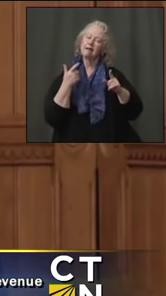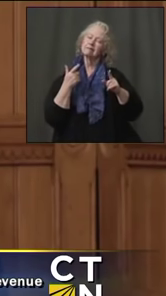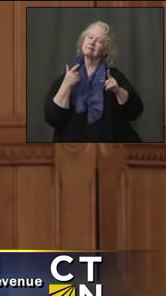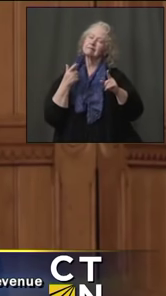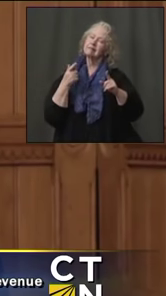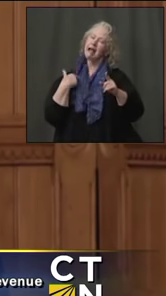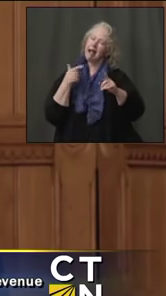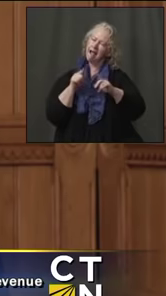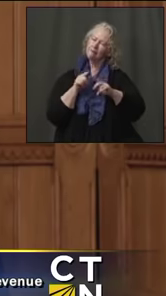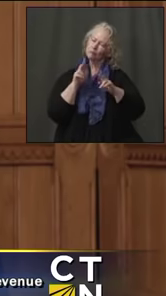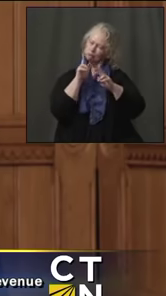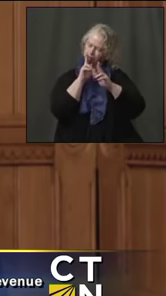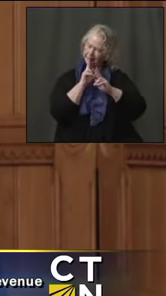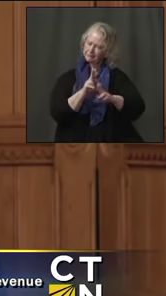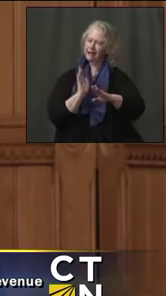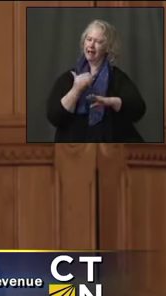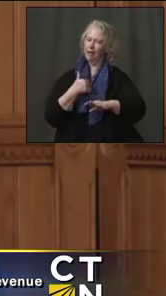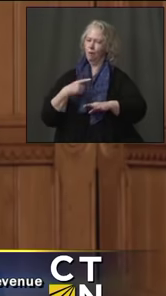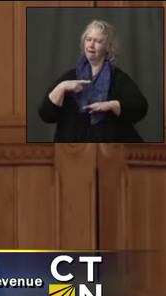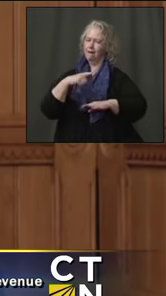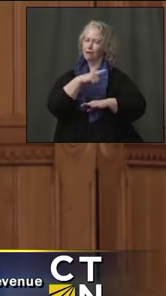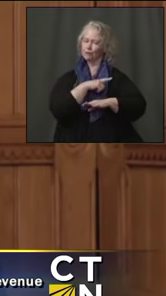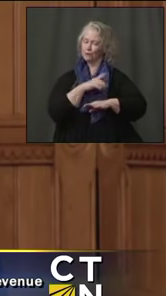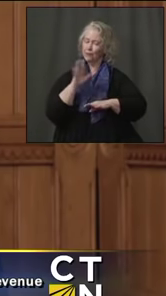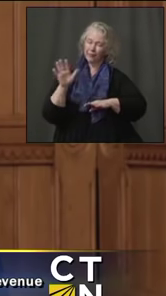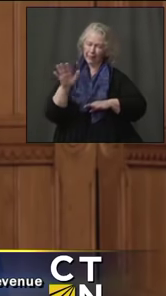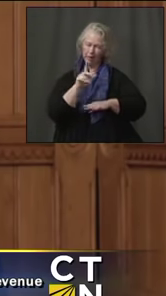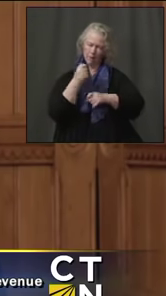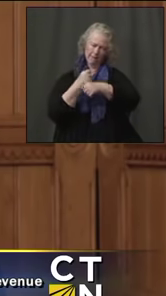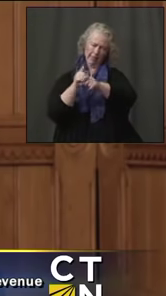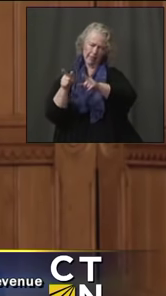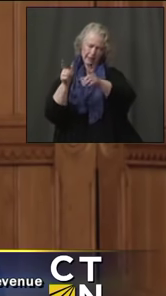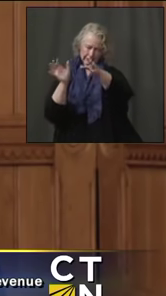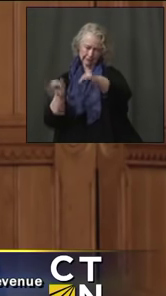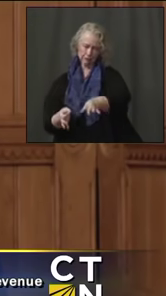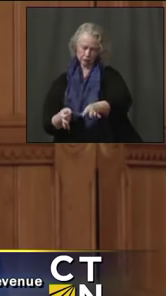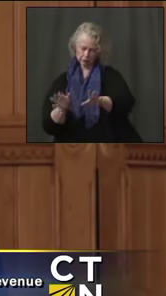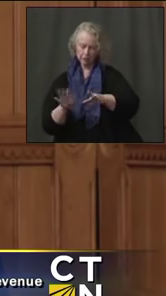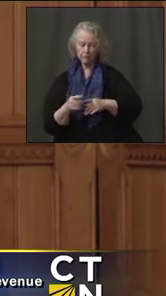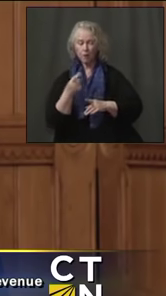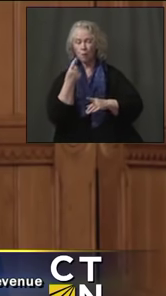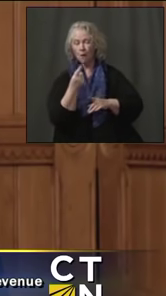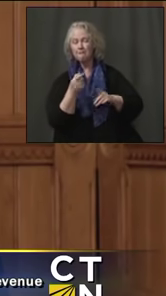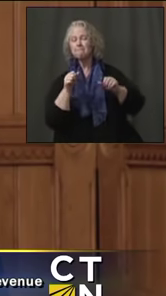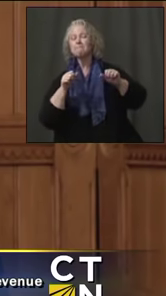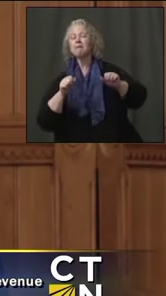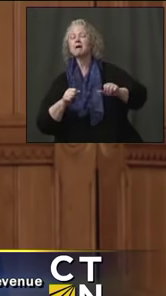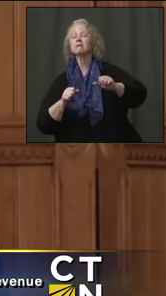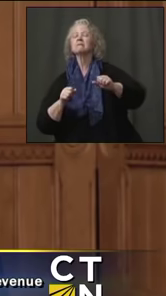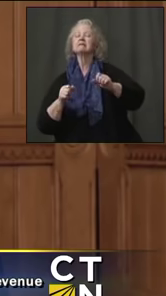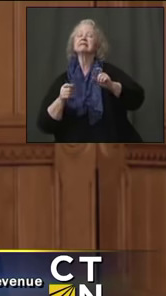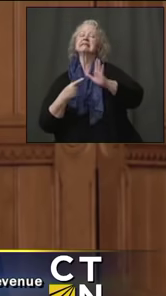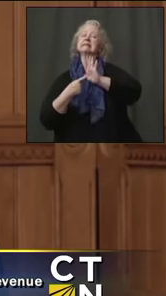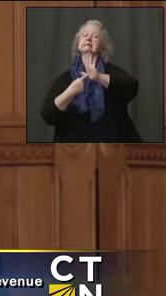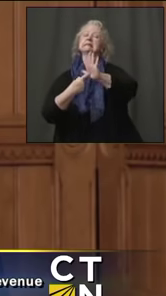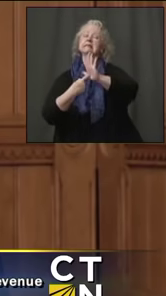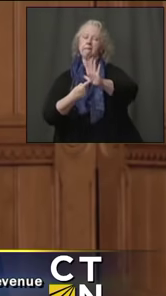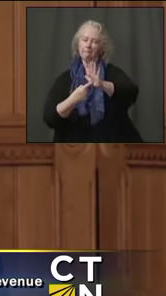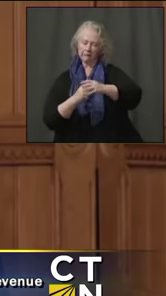and finance chairs, we want to have those more detailed conversations. But one example of a revenue change could be the